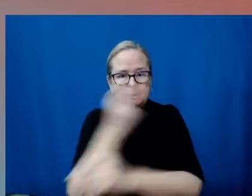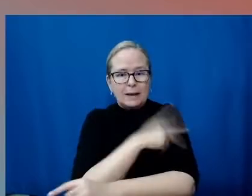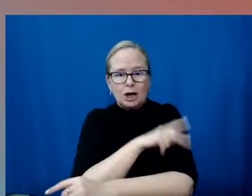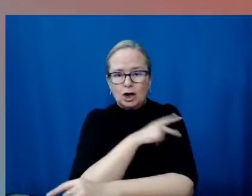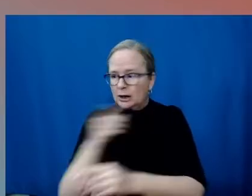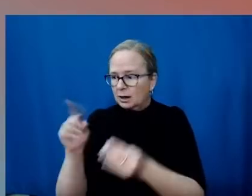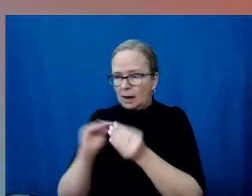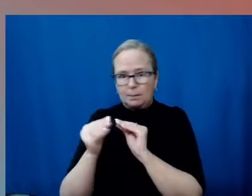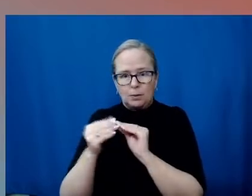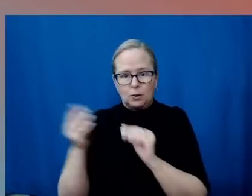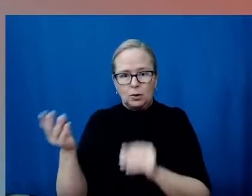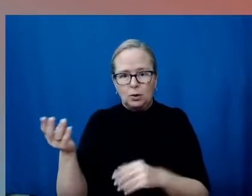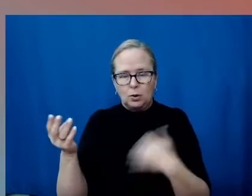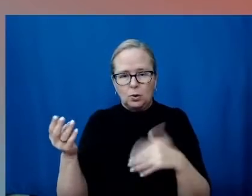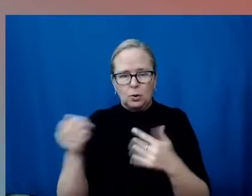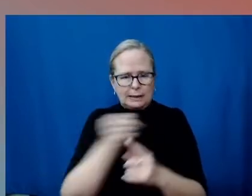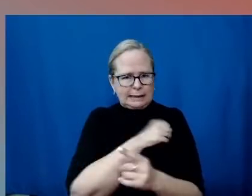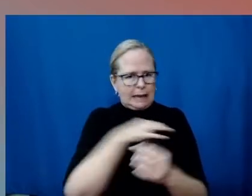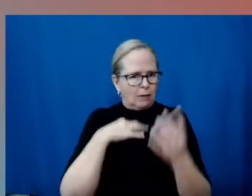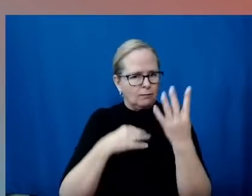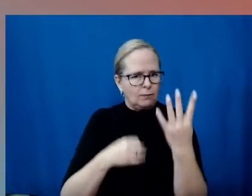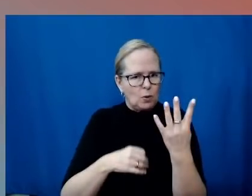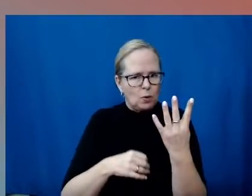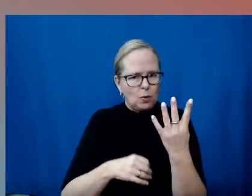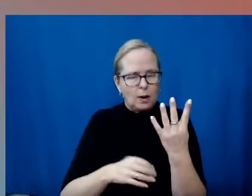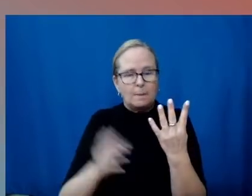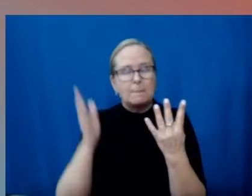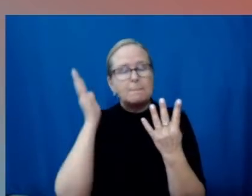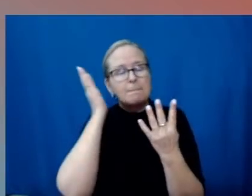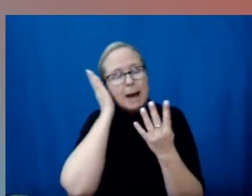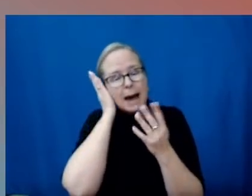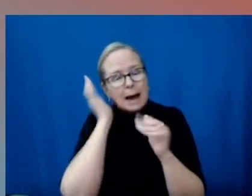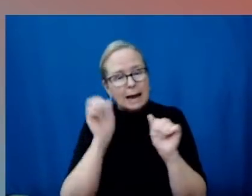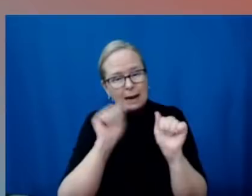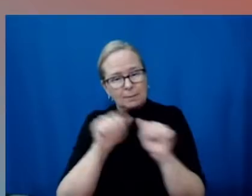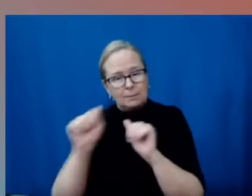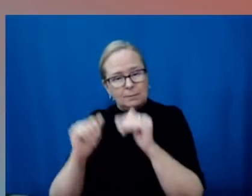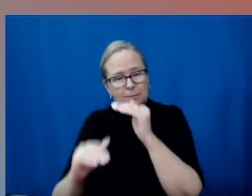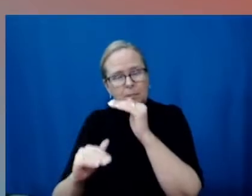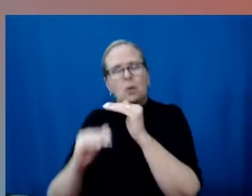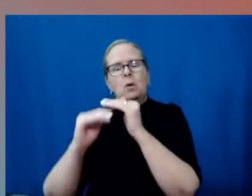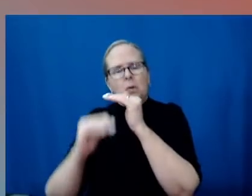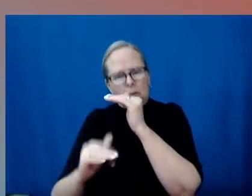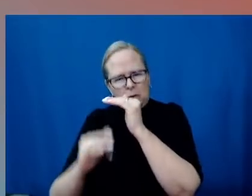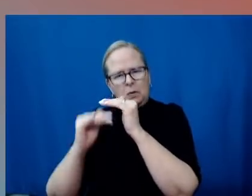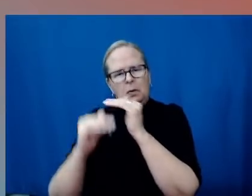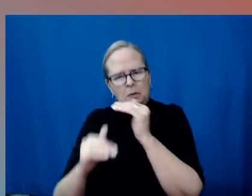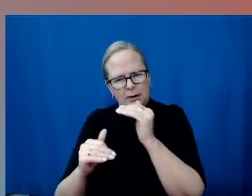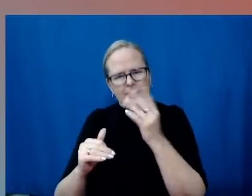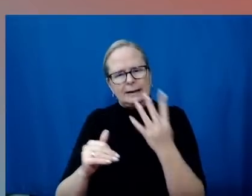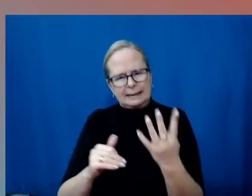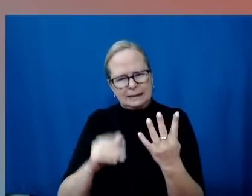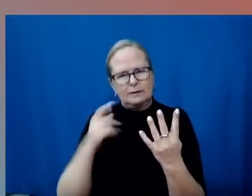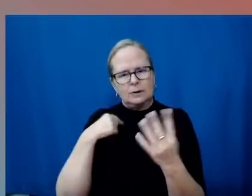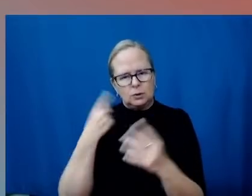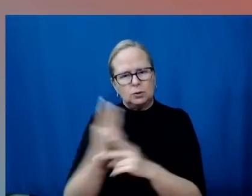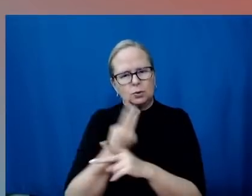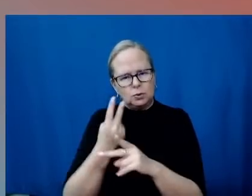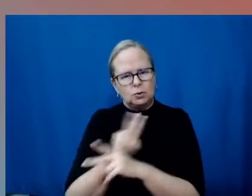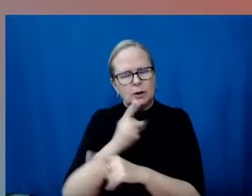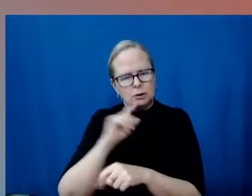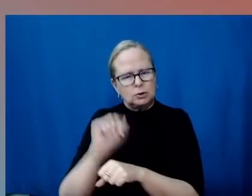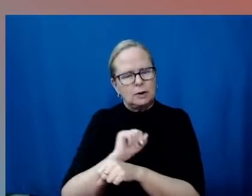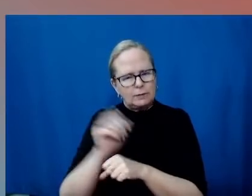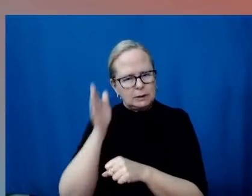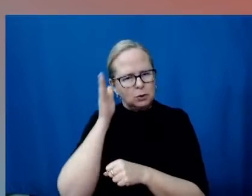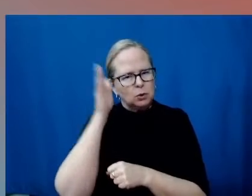so just that bed capacity overall number, it's very misleading. It's sure in the South Zone, we have some hospitals in Medicine